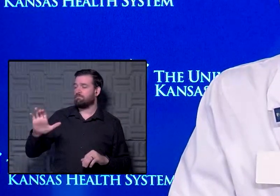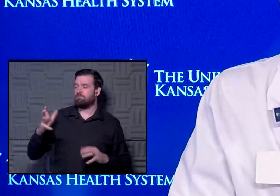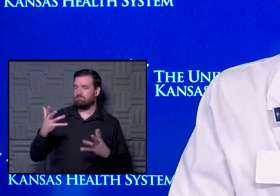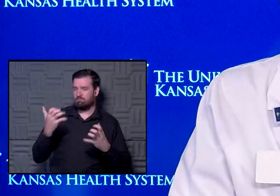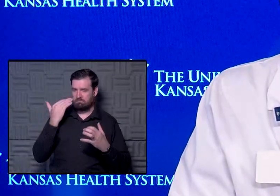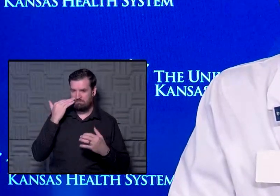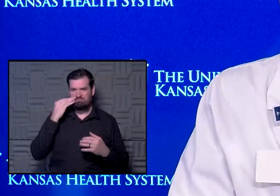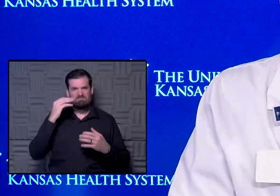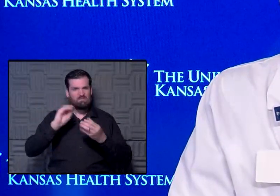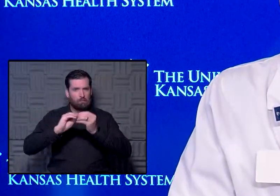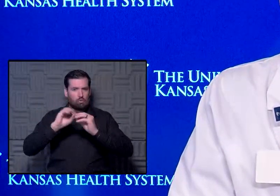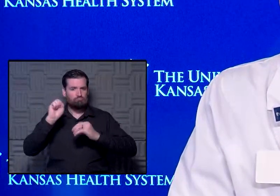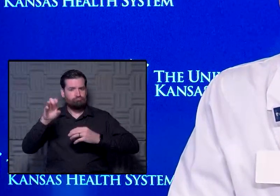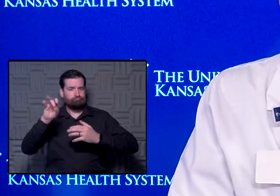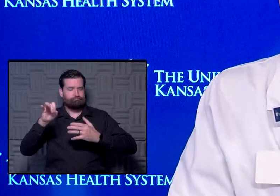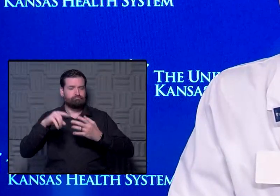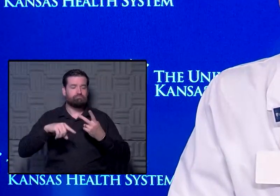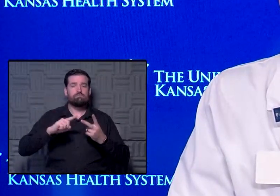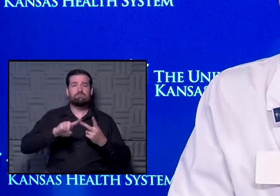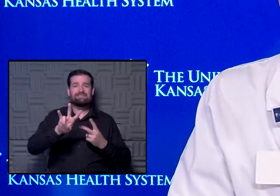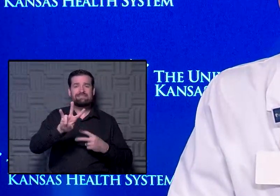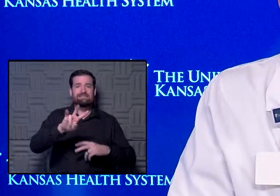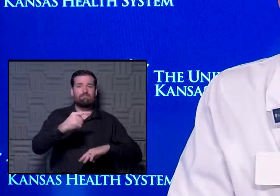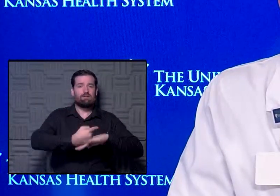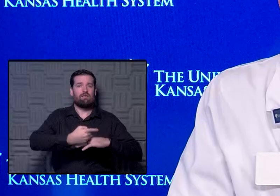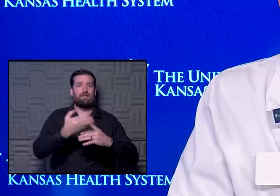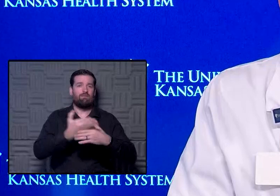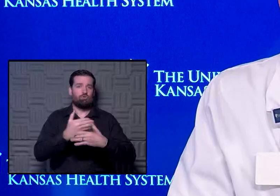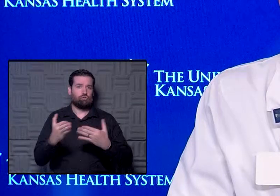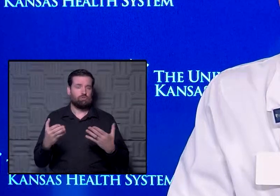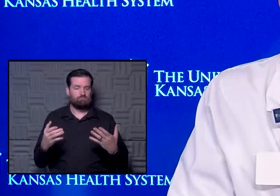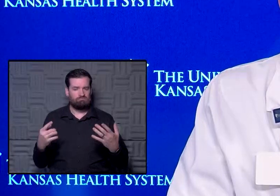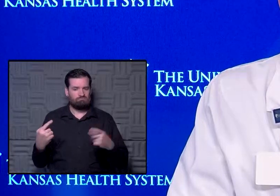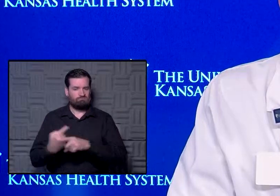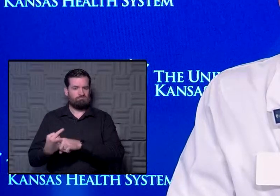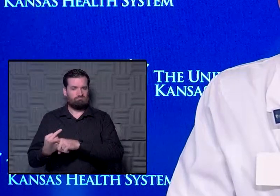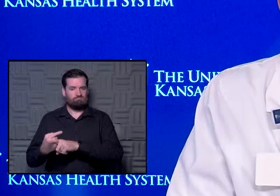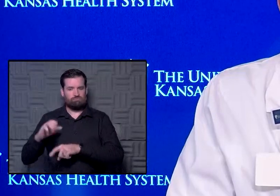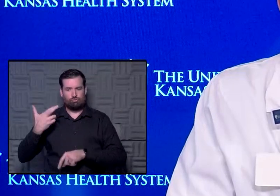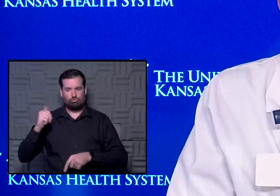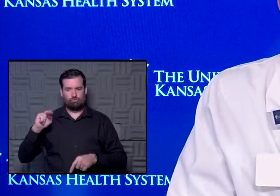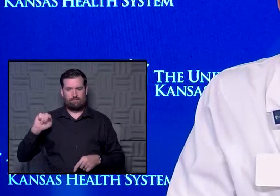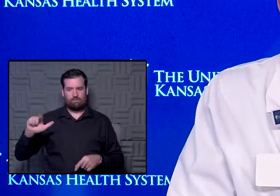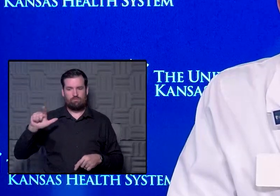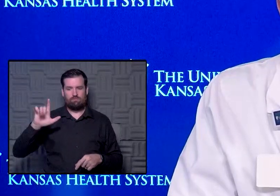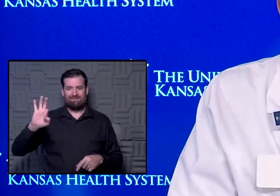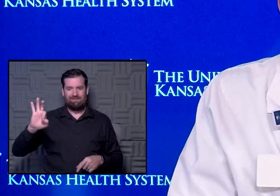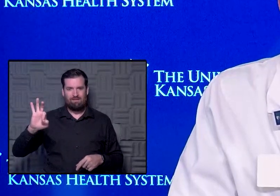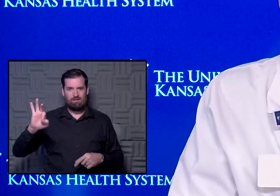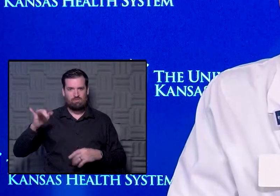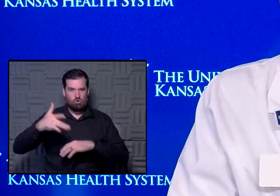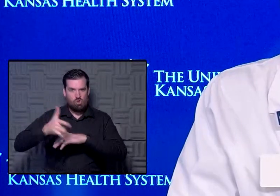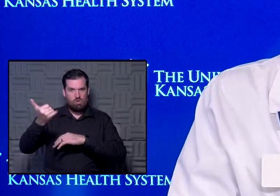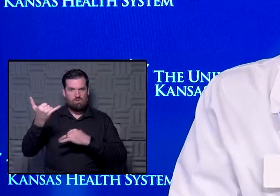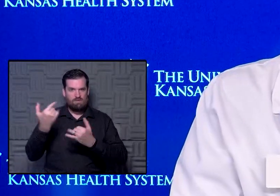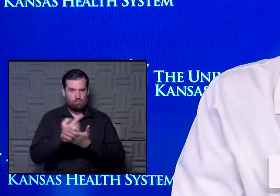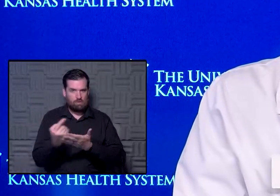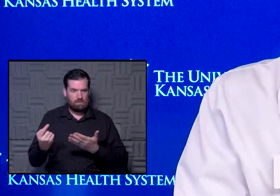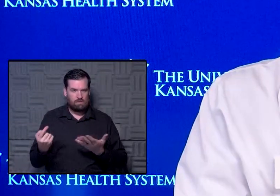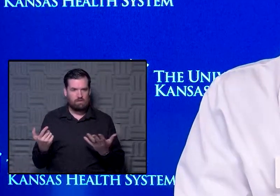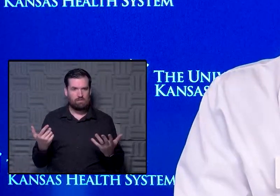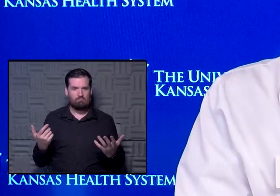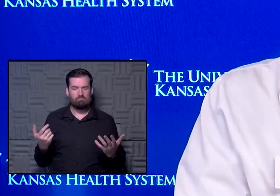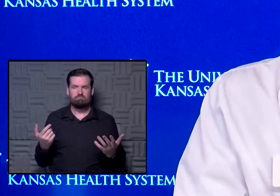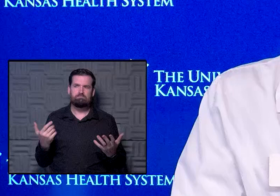that you're giving and the 7-day average of new cases differs from what Channel 9 gave earlier this week, and he wants to know how